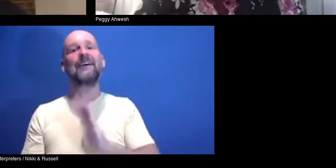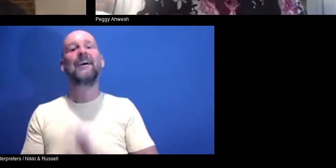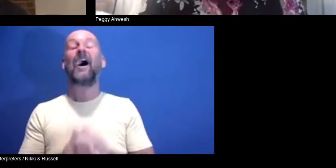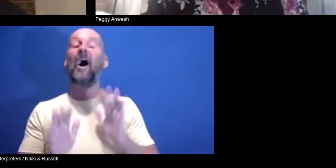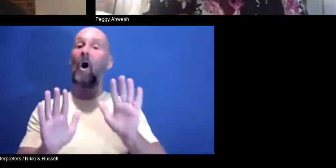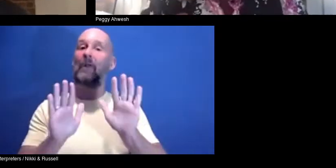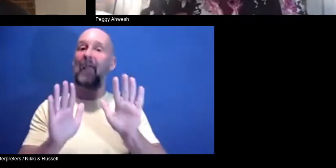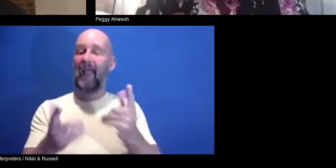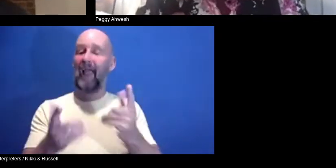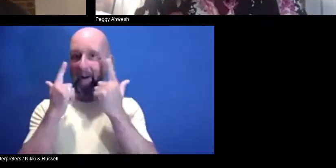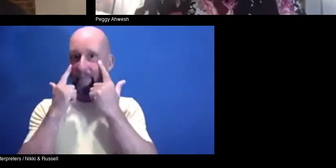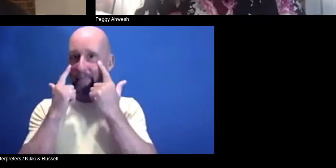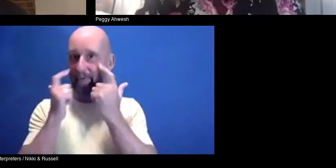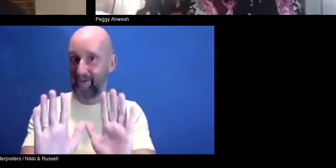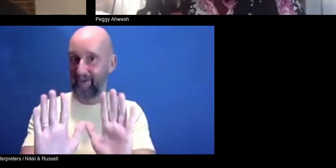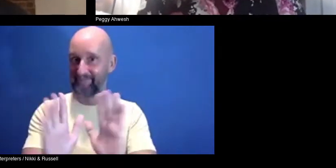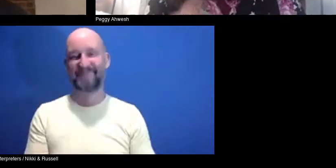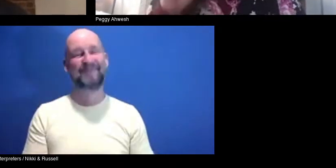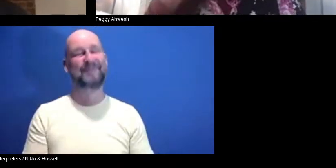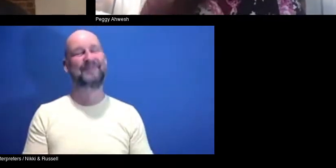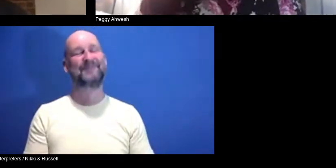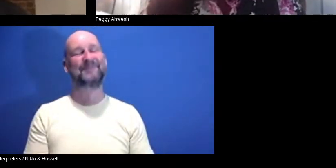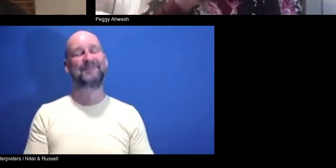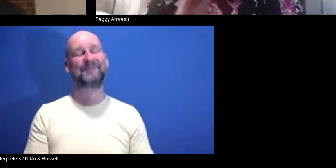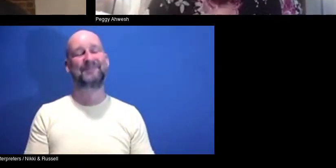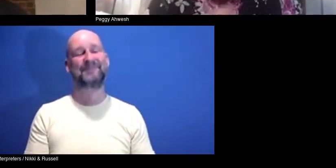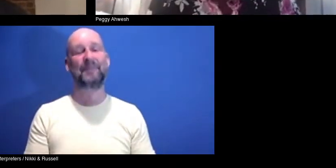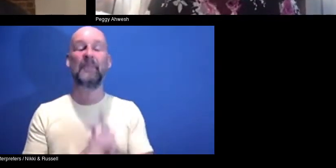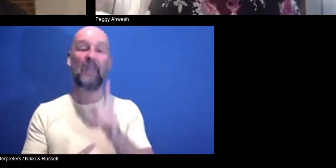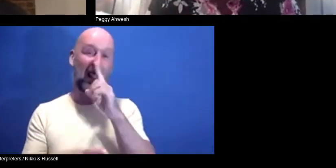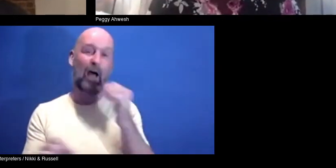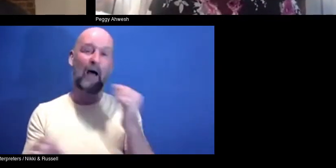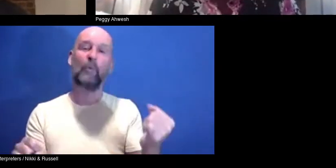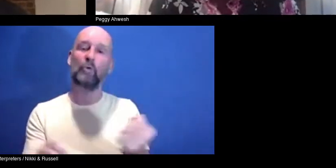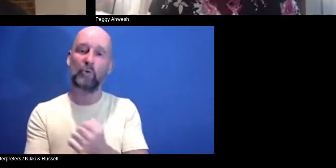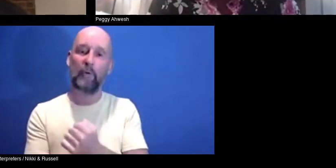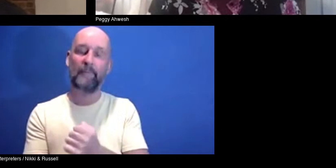Watch out. Okay. I'm doing,